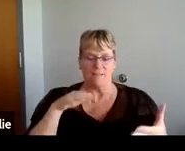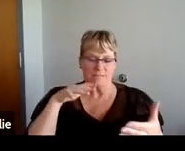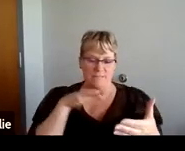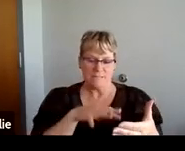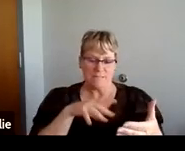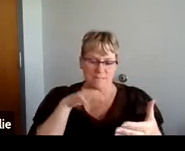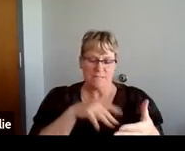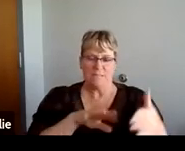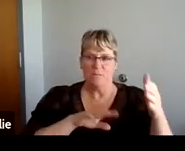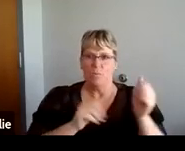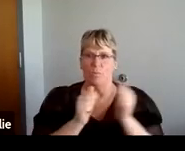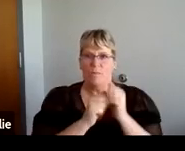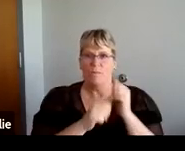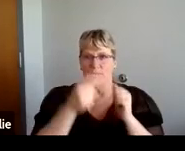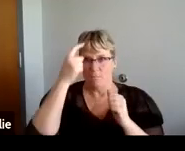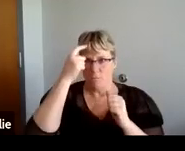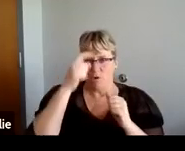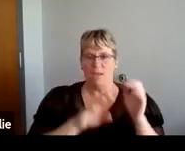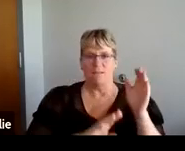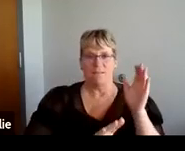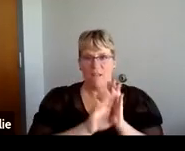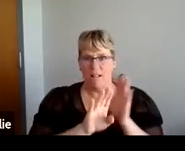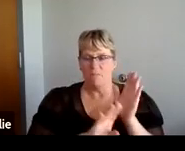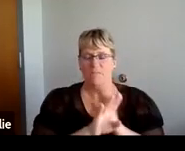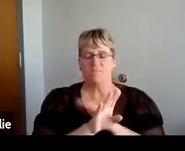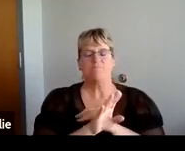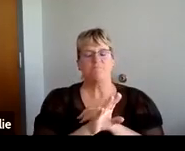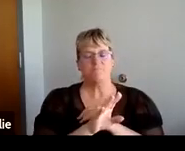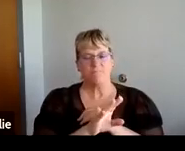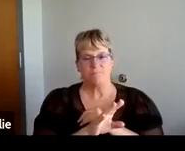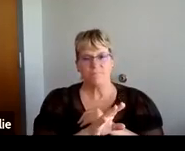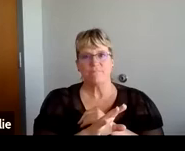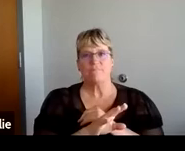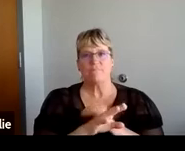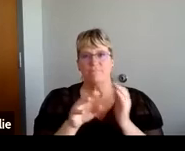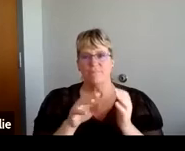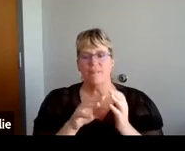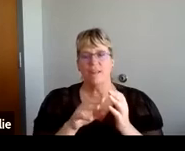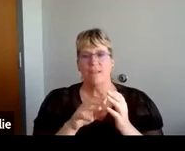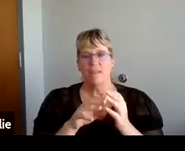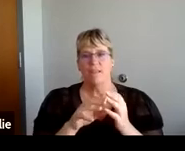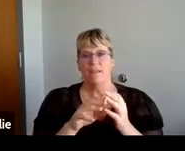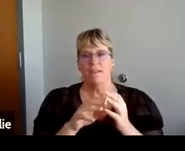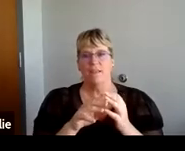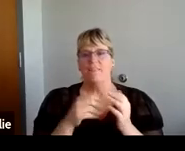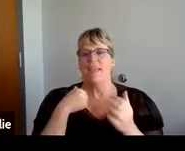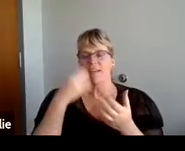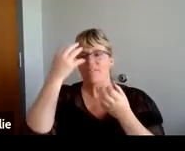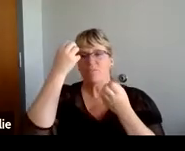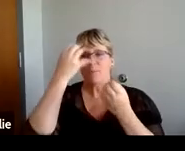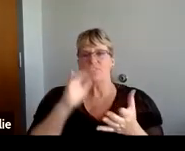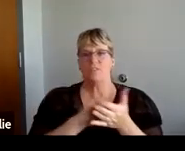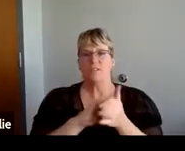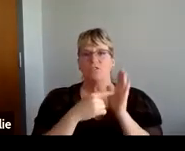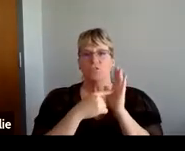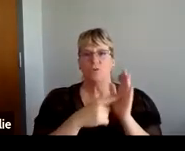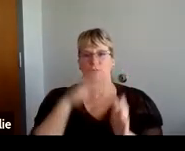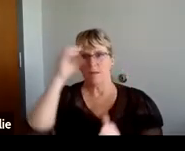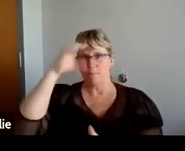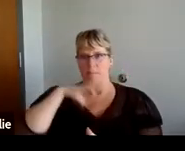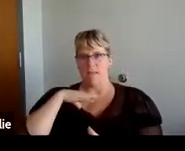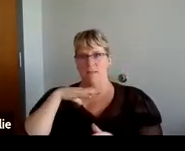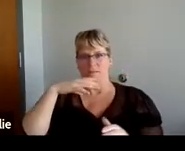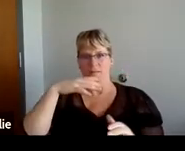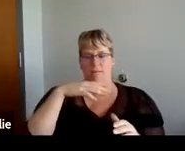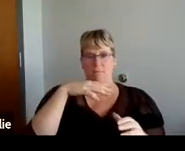development and influence, and has information that shows male brain